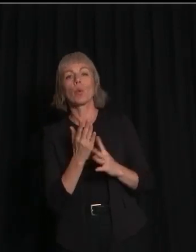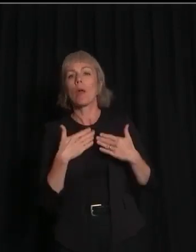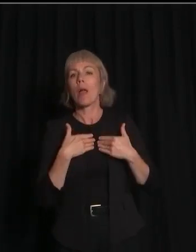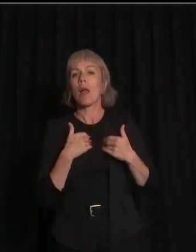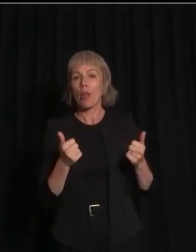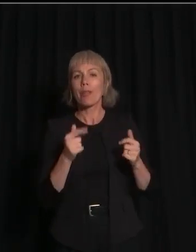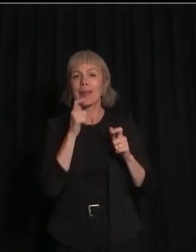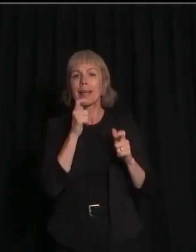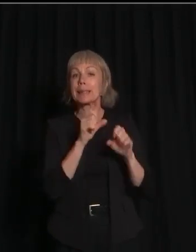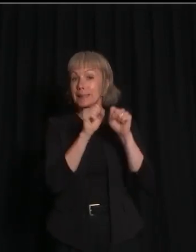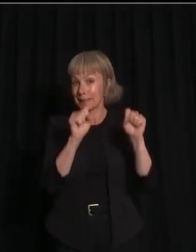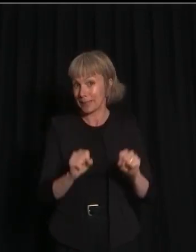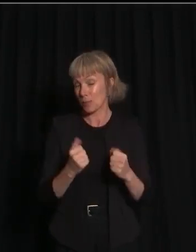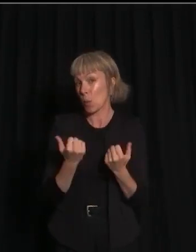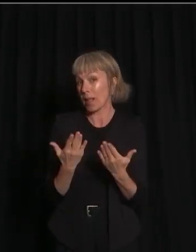I'm now going to give you some numbers.